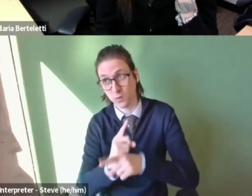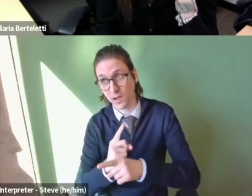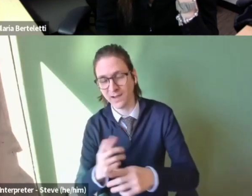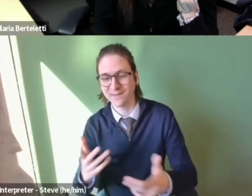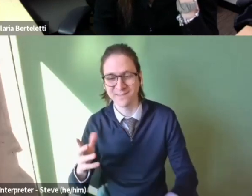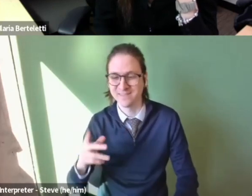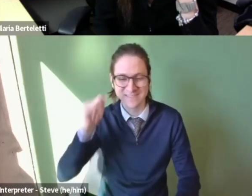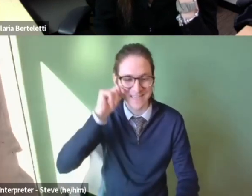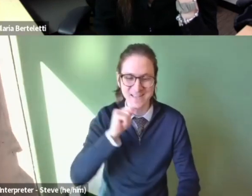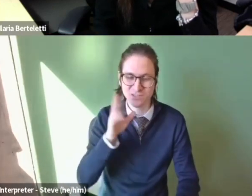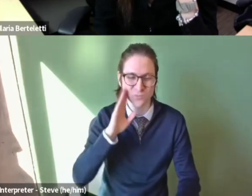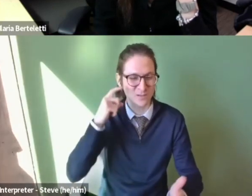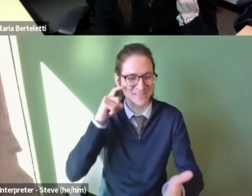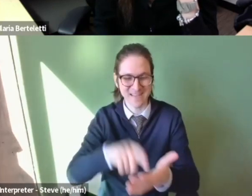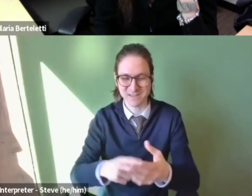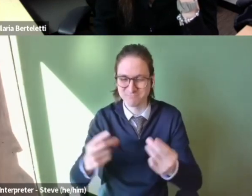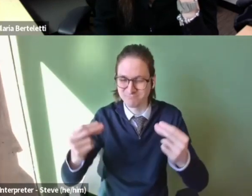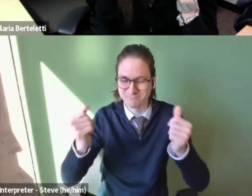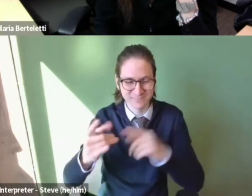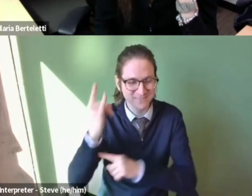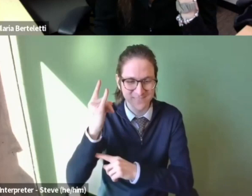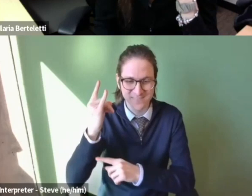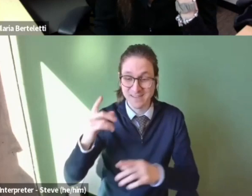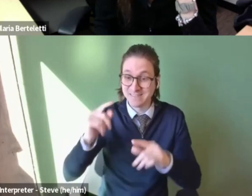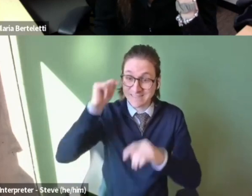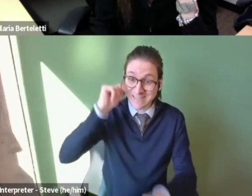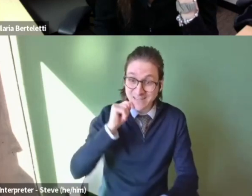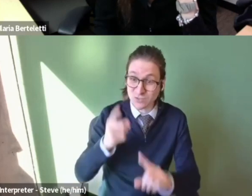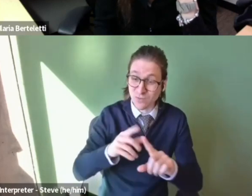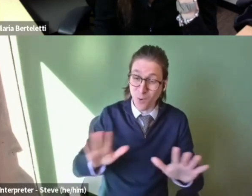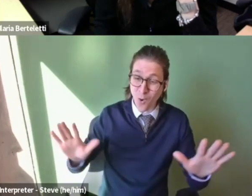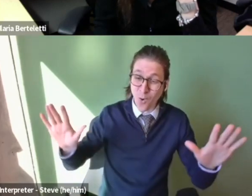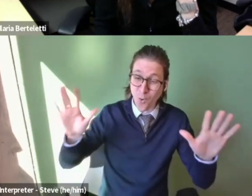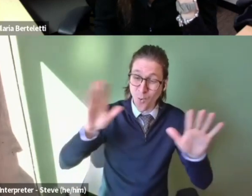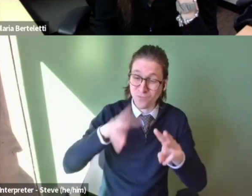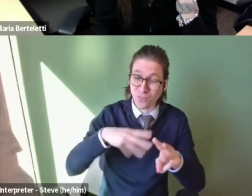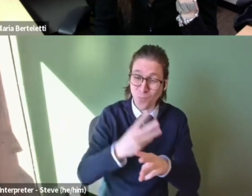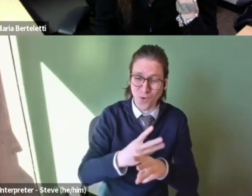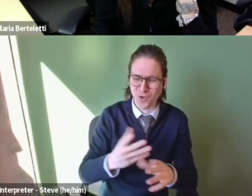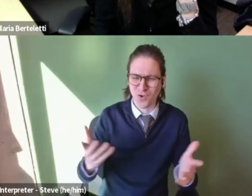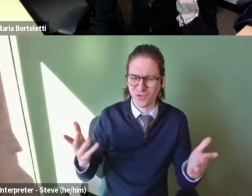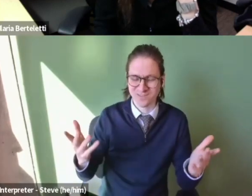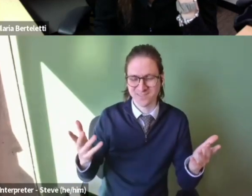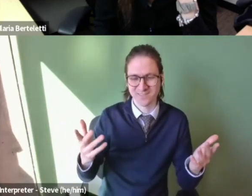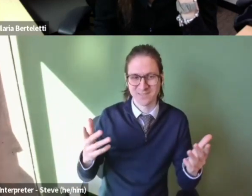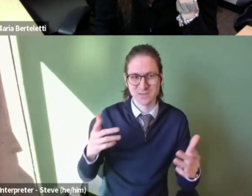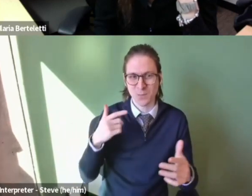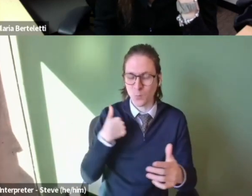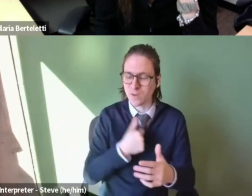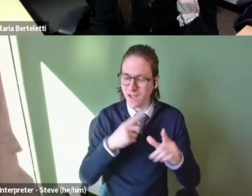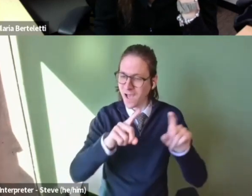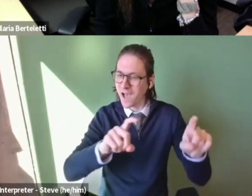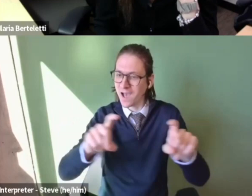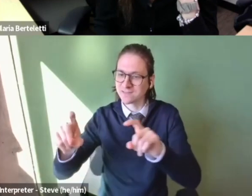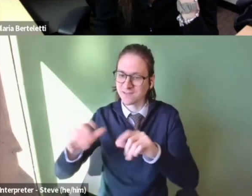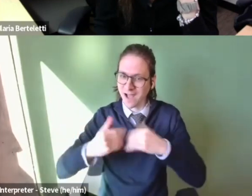off, right? These are real teenagers from around the world, a whole range of situations. What do you think? We really want to know how teenagers think about this,